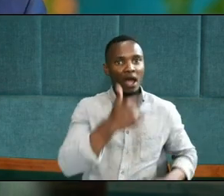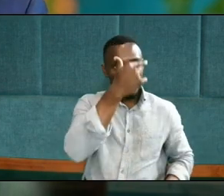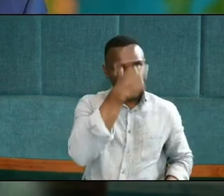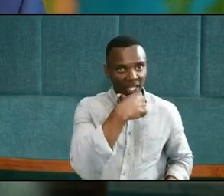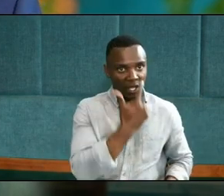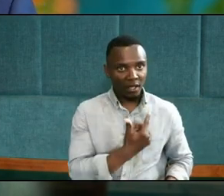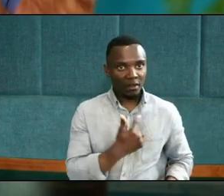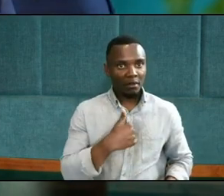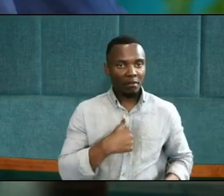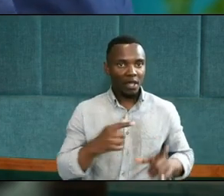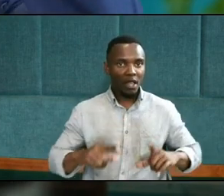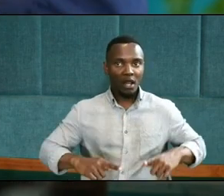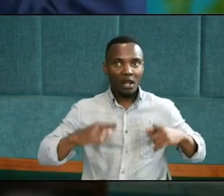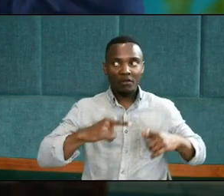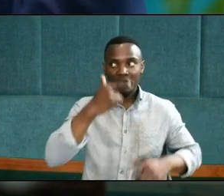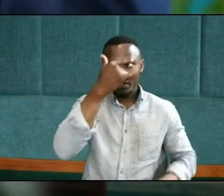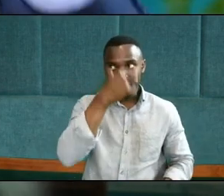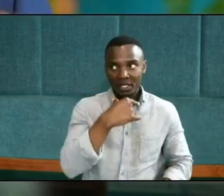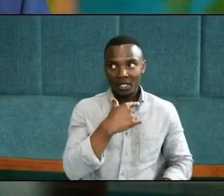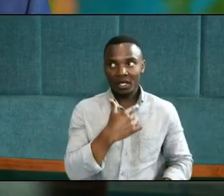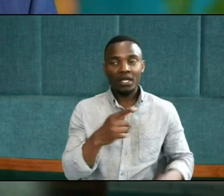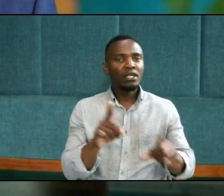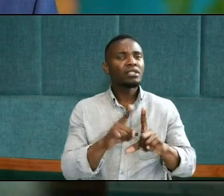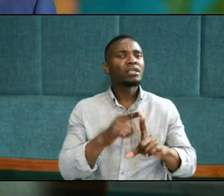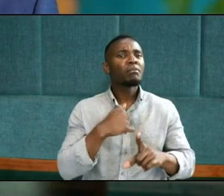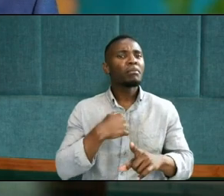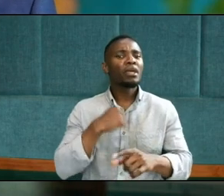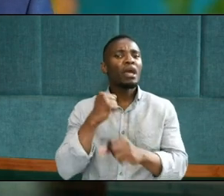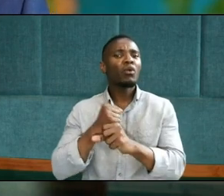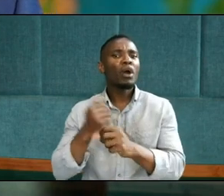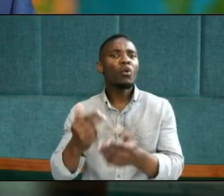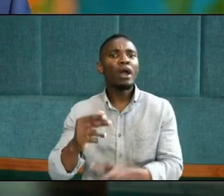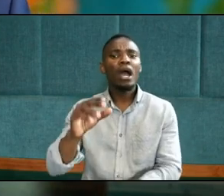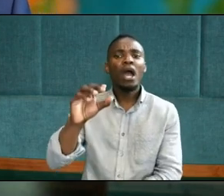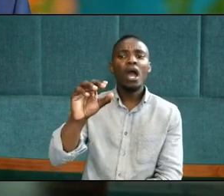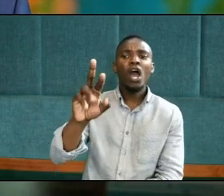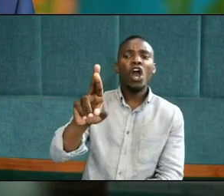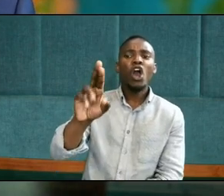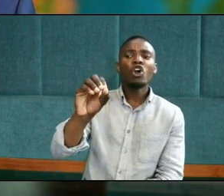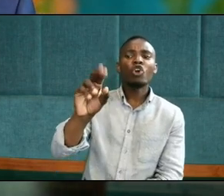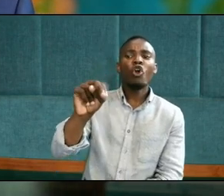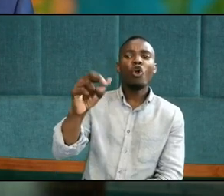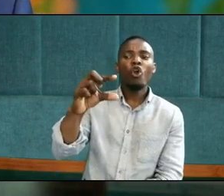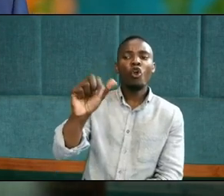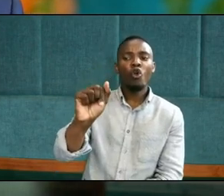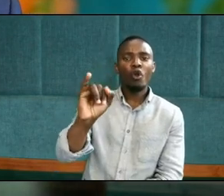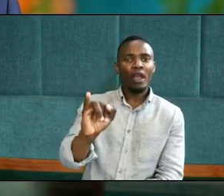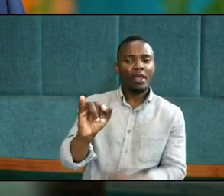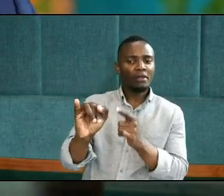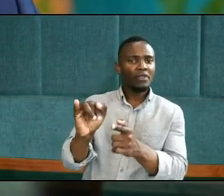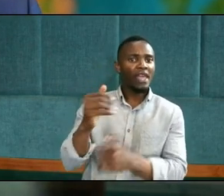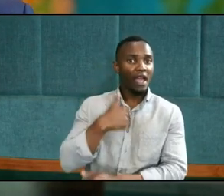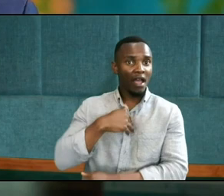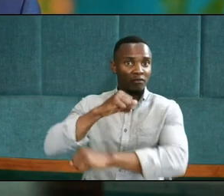I live, and go every day to Ongata Rongai because I have some interest there. We are running a